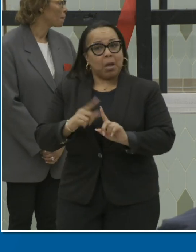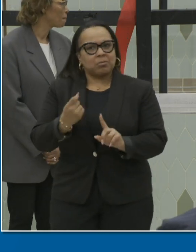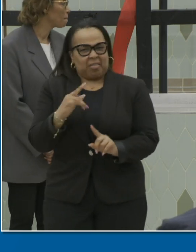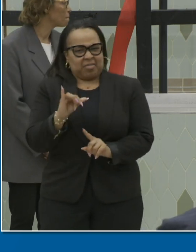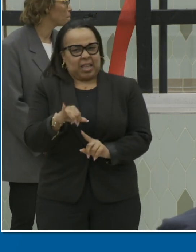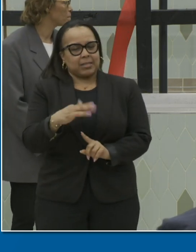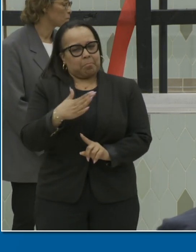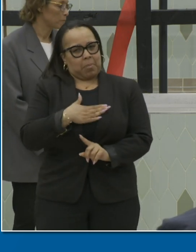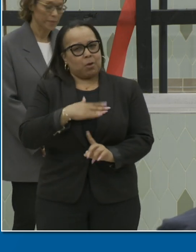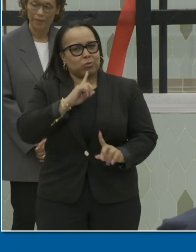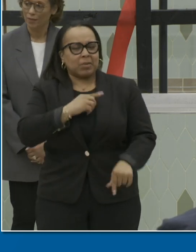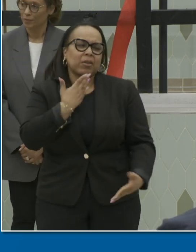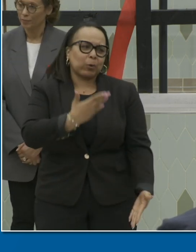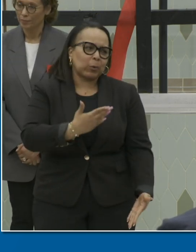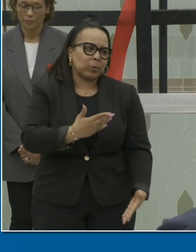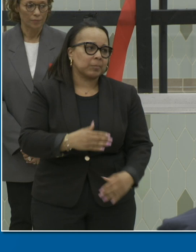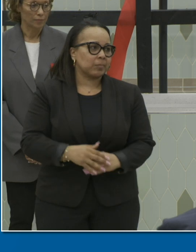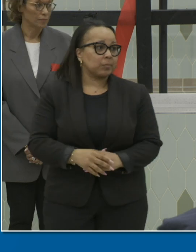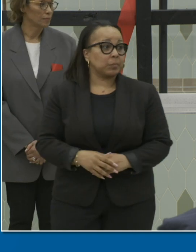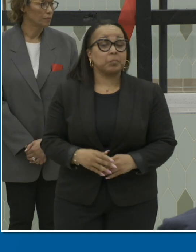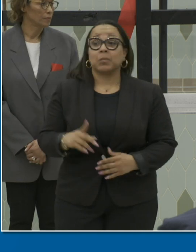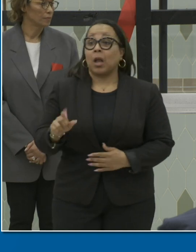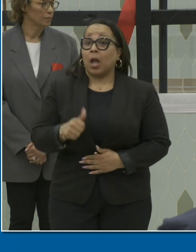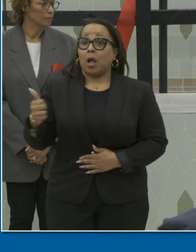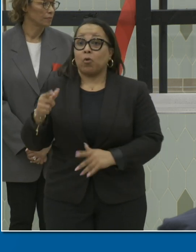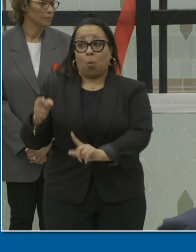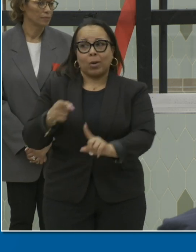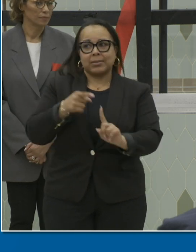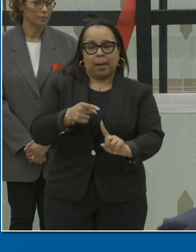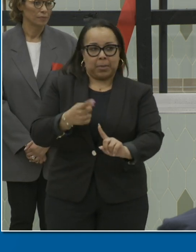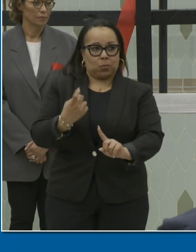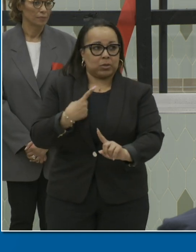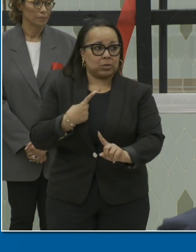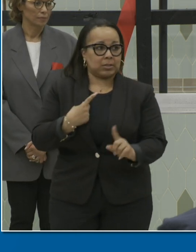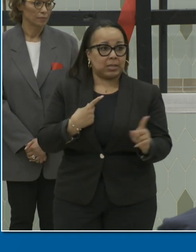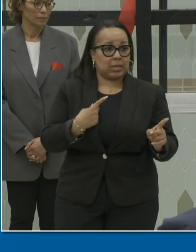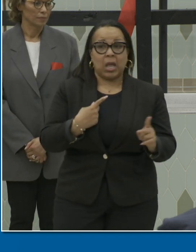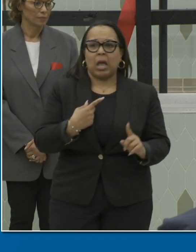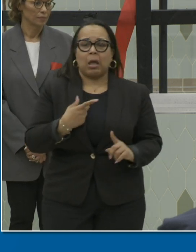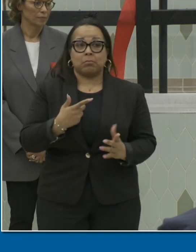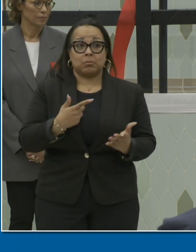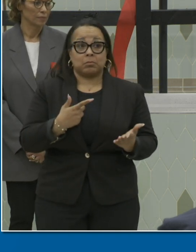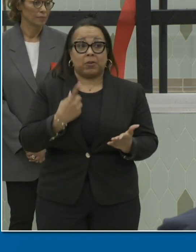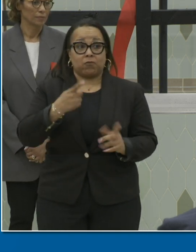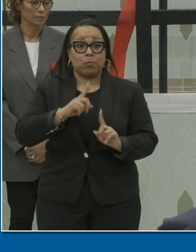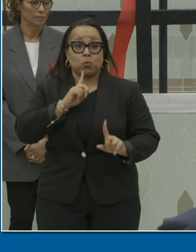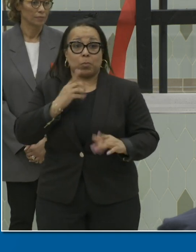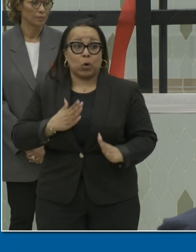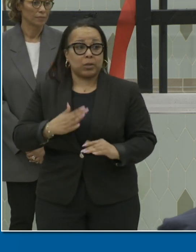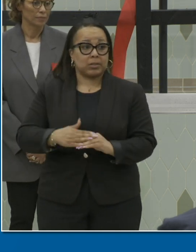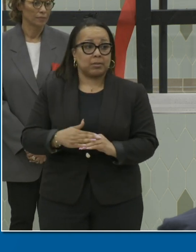But that's my response. Thank you. Any other on-topic questions from reporters? I